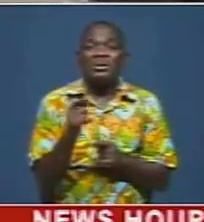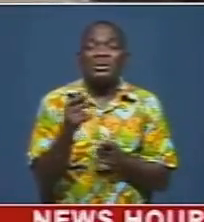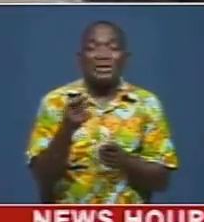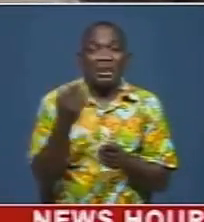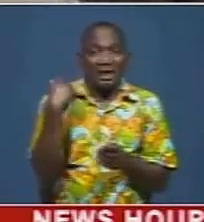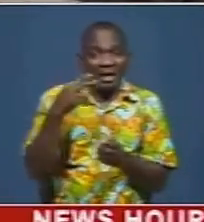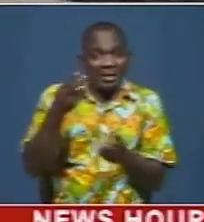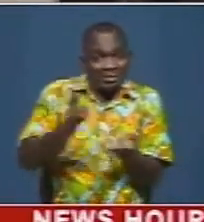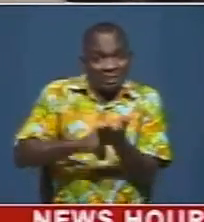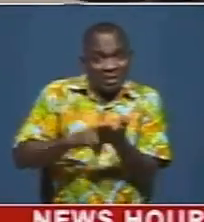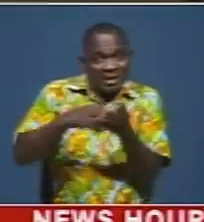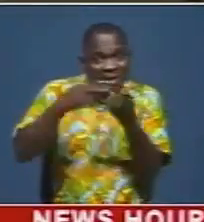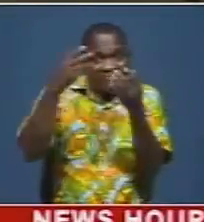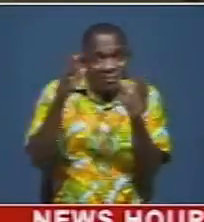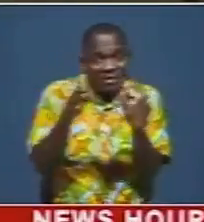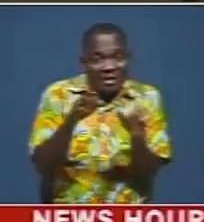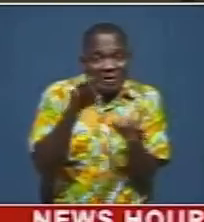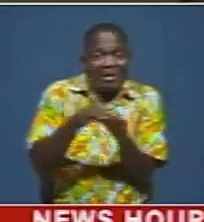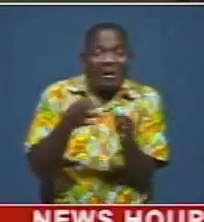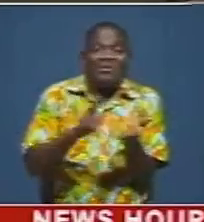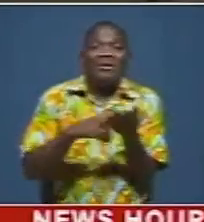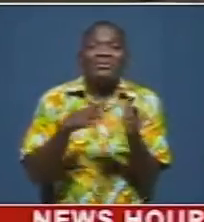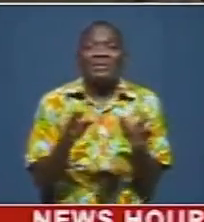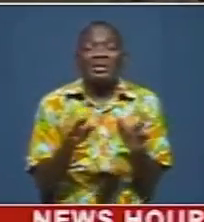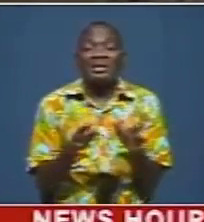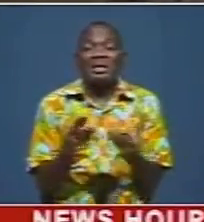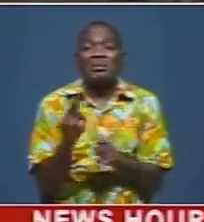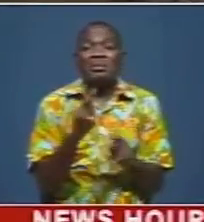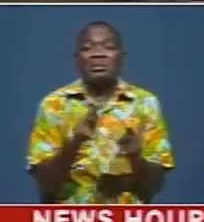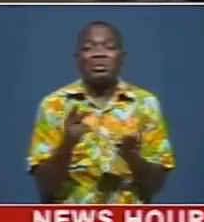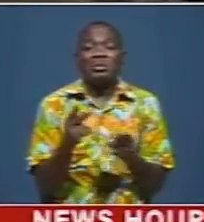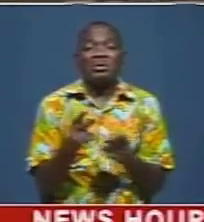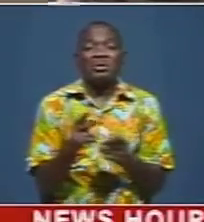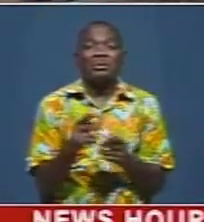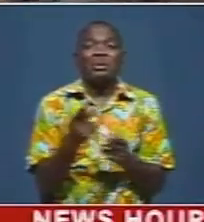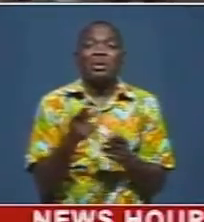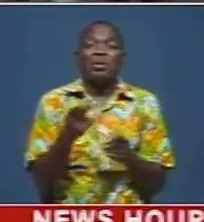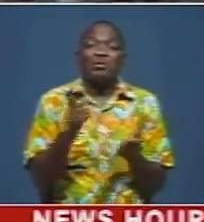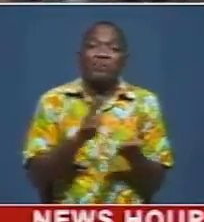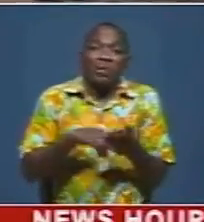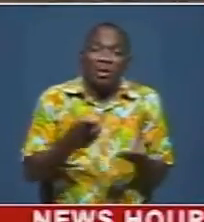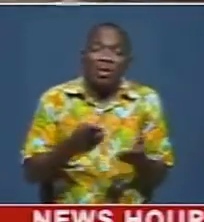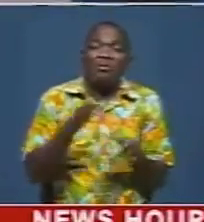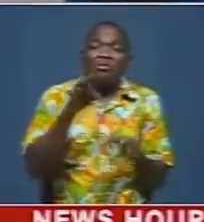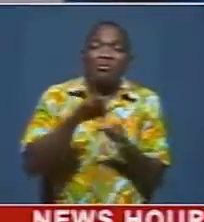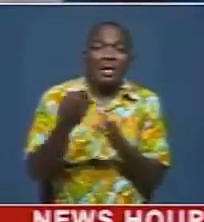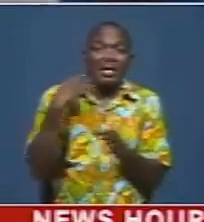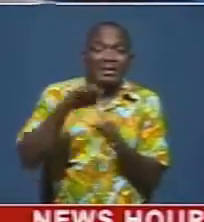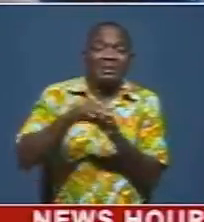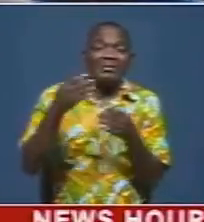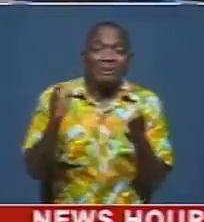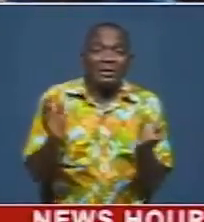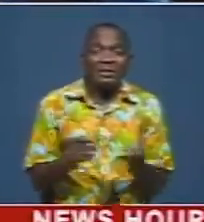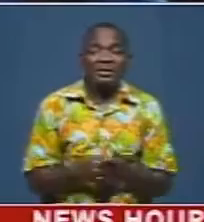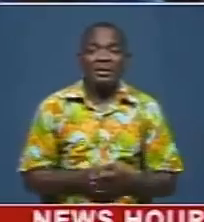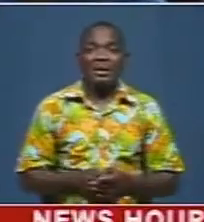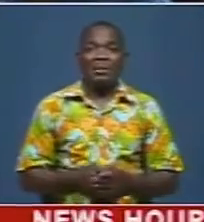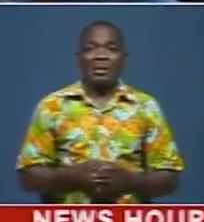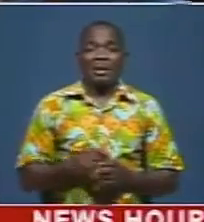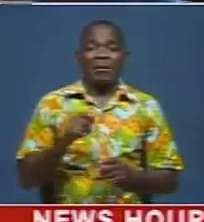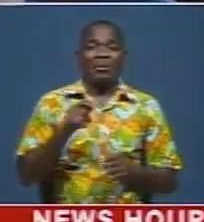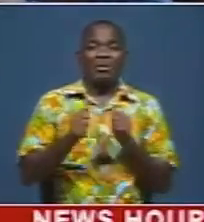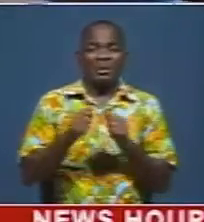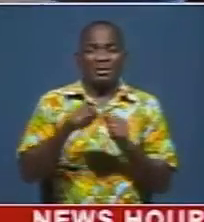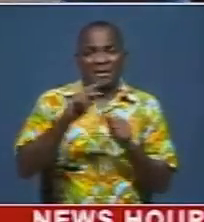during the recent mass voter registration exercise, whether or not they voted in the previous elections, which party